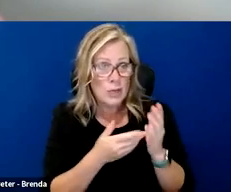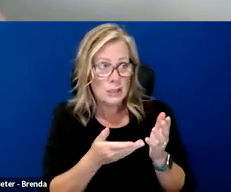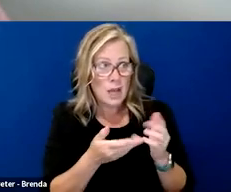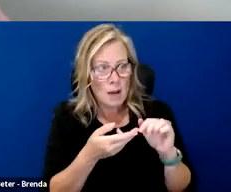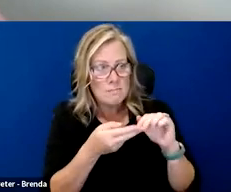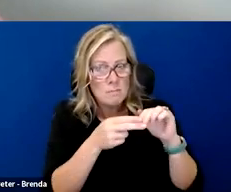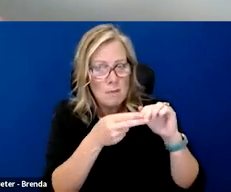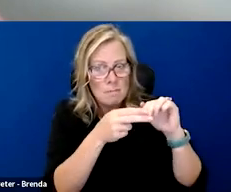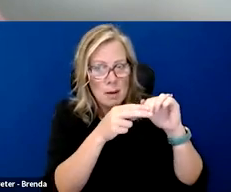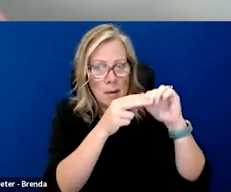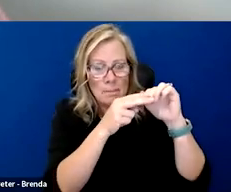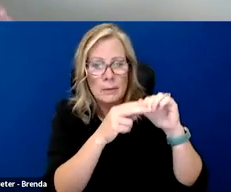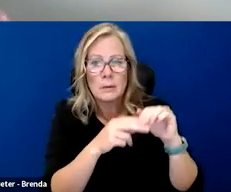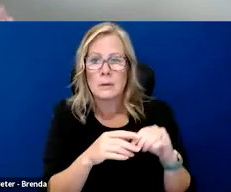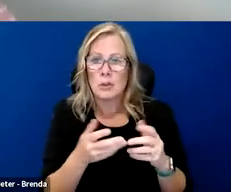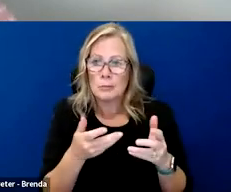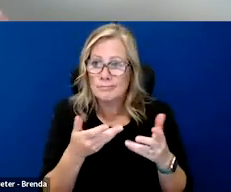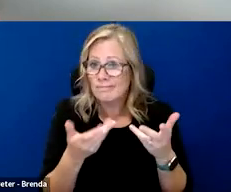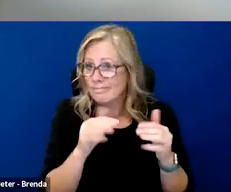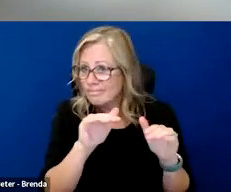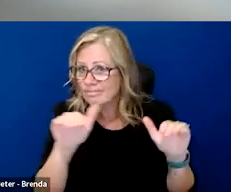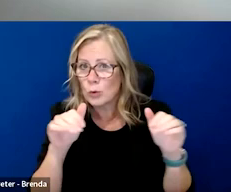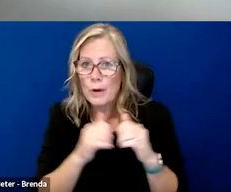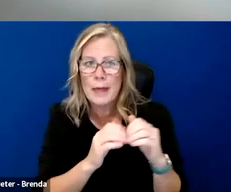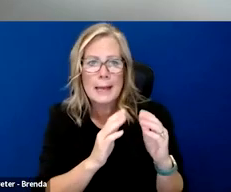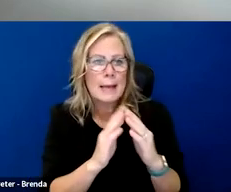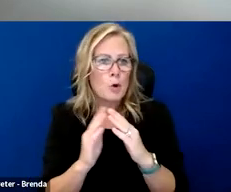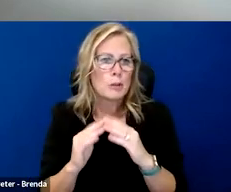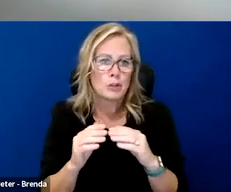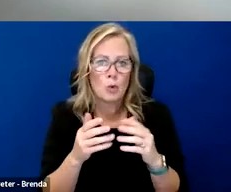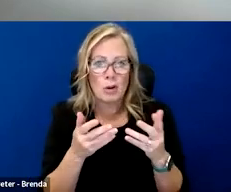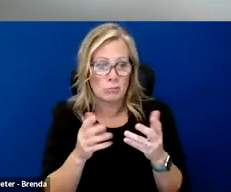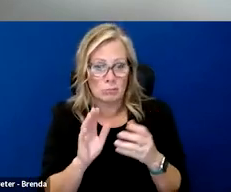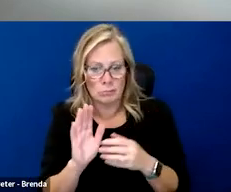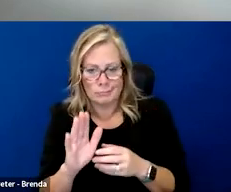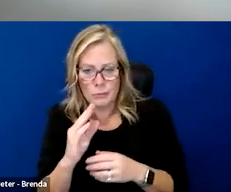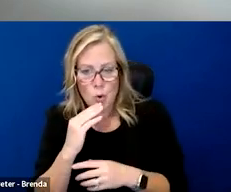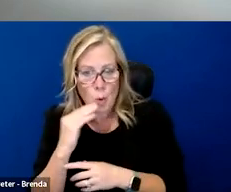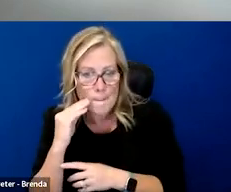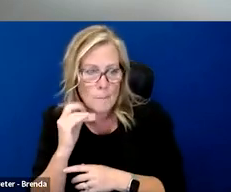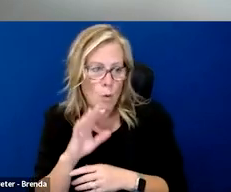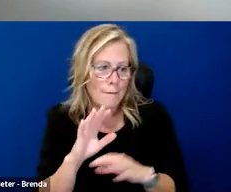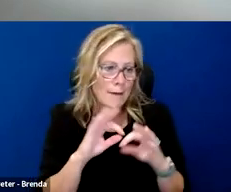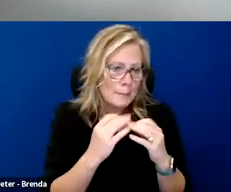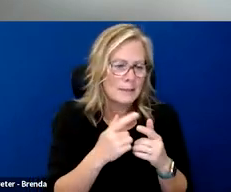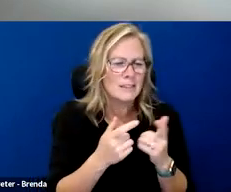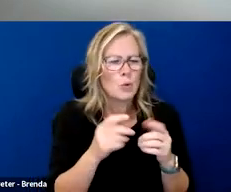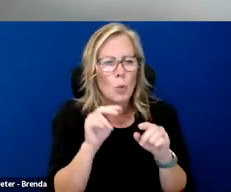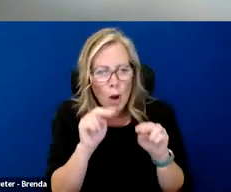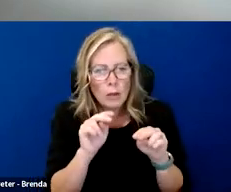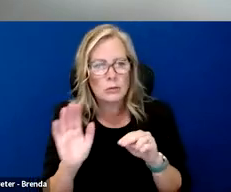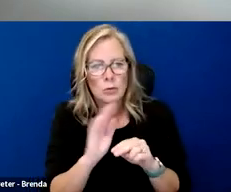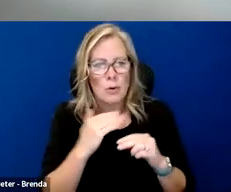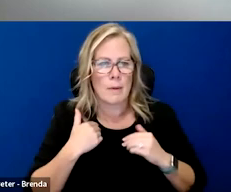efforts, working with neighbors or even within our own space or with families, experiencing symptoms like headache, continuing to have